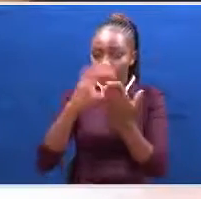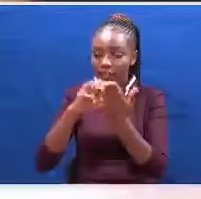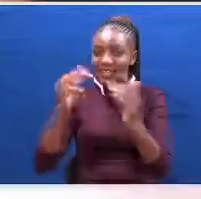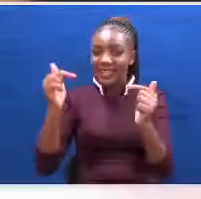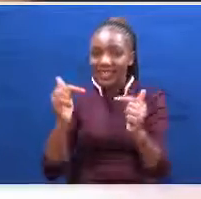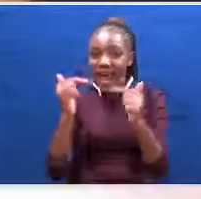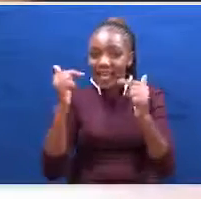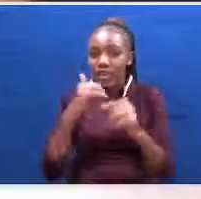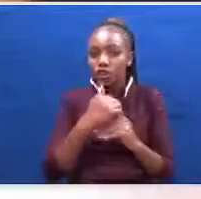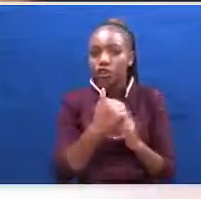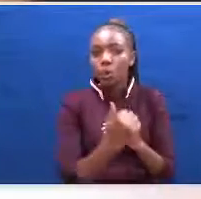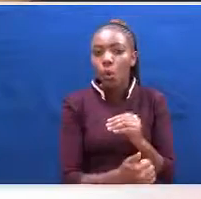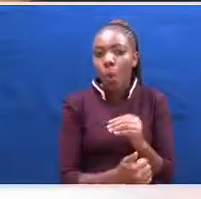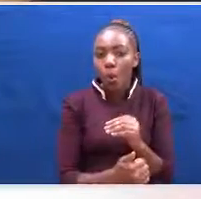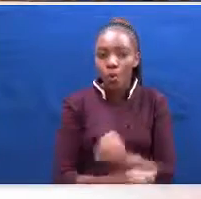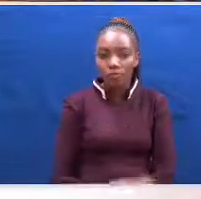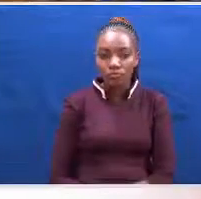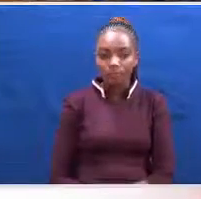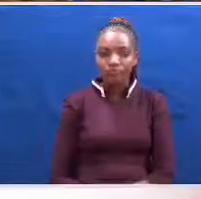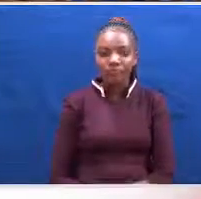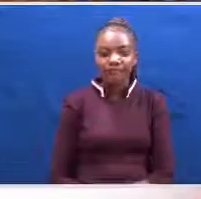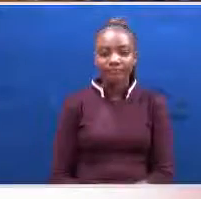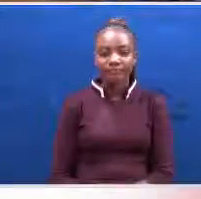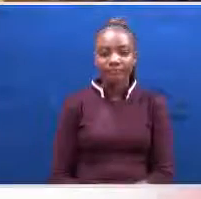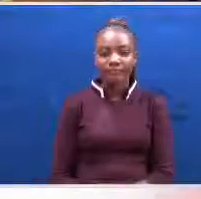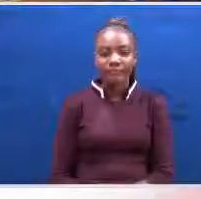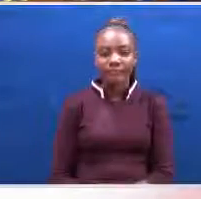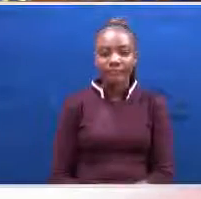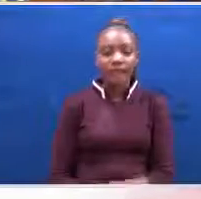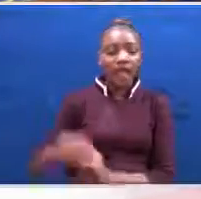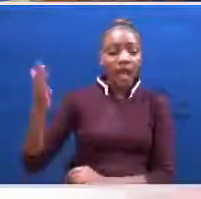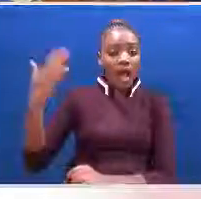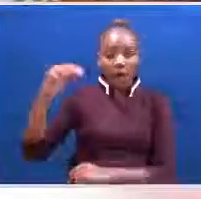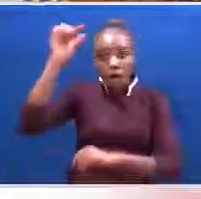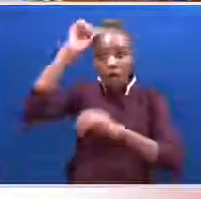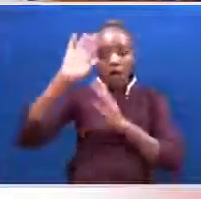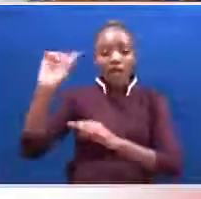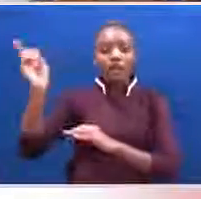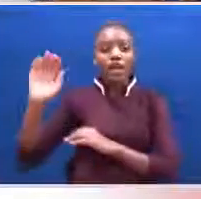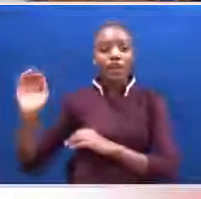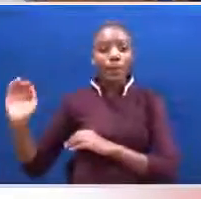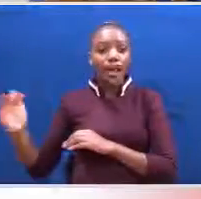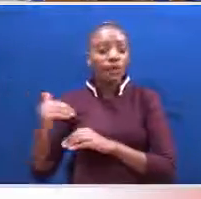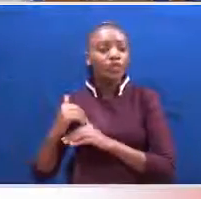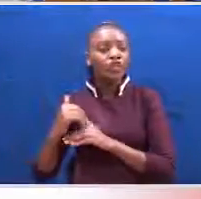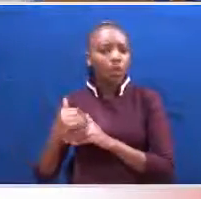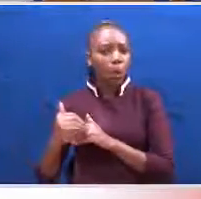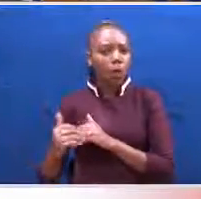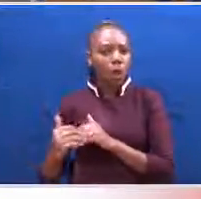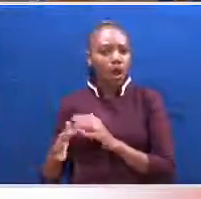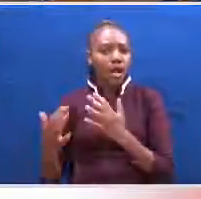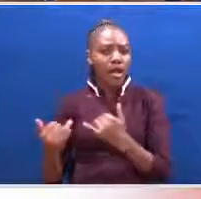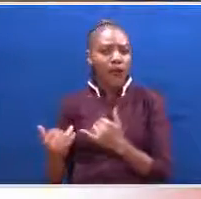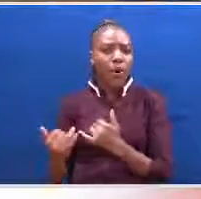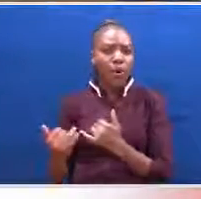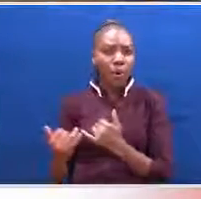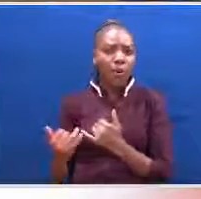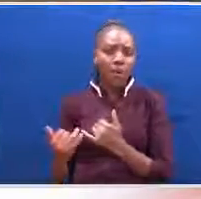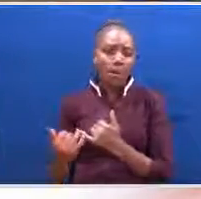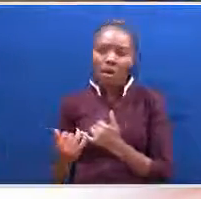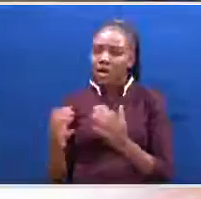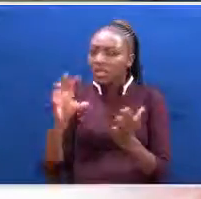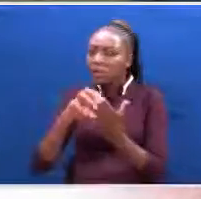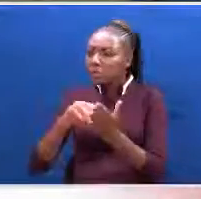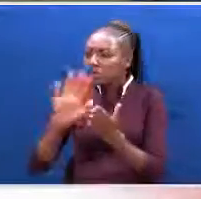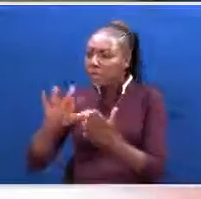case facing Sonko. The former Nairobi Governor Mike Mbuvi Sonko has not had it easy since